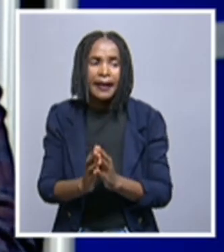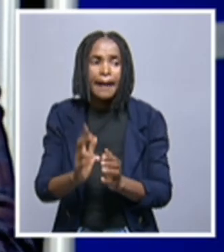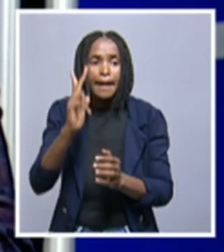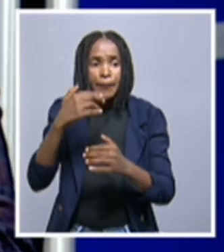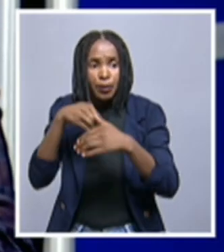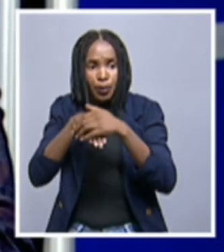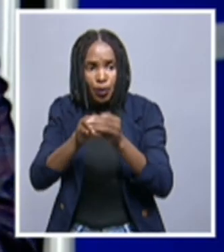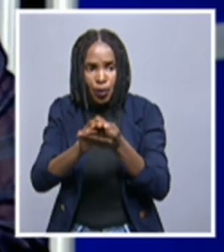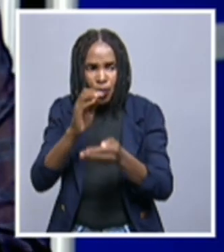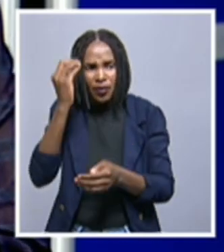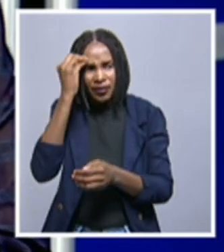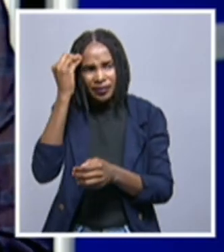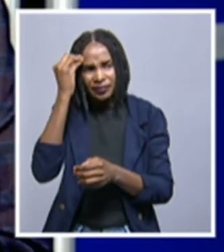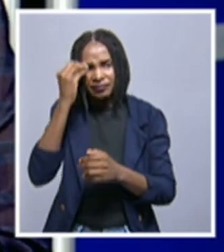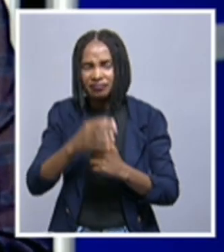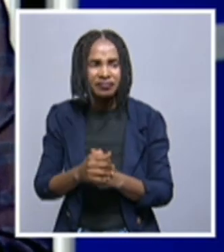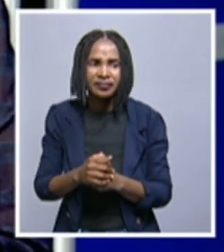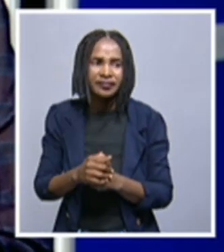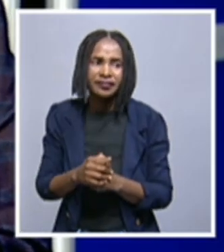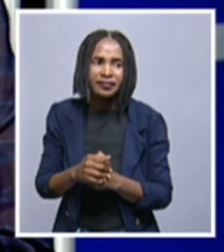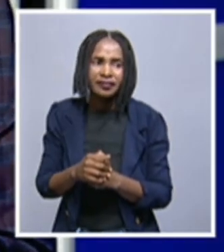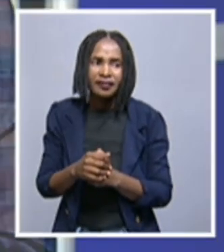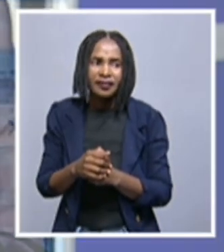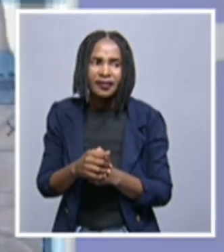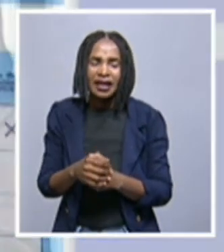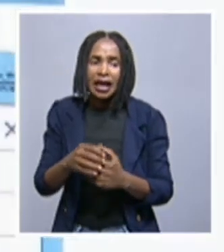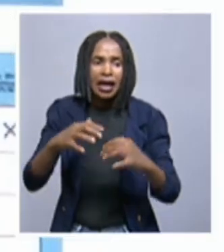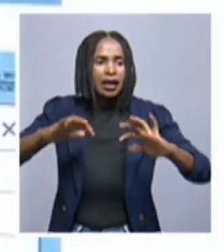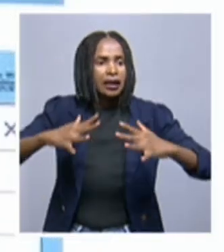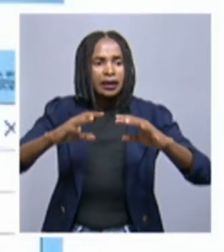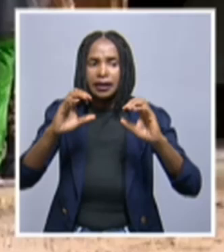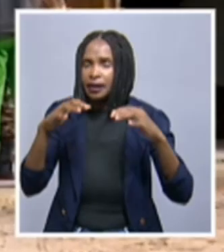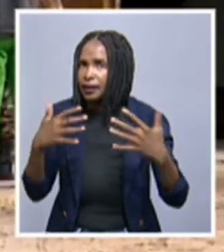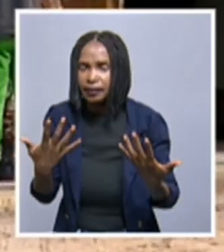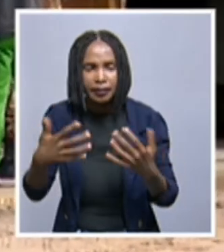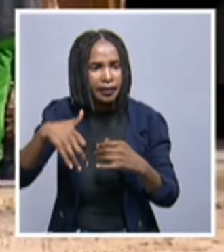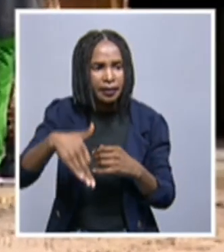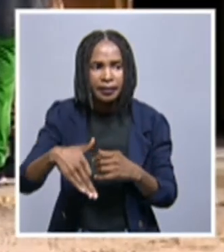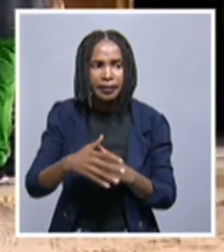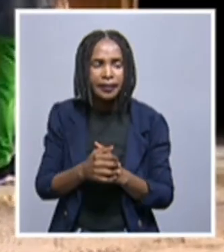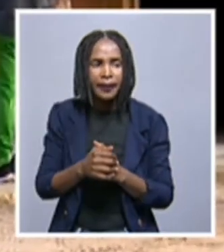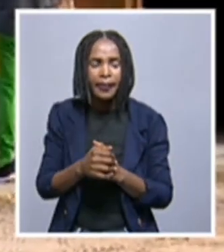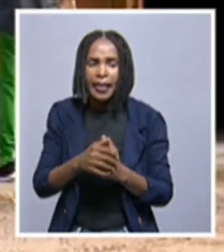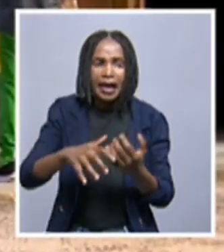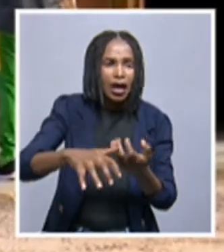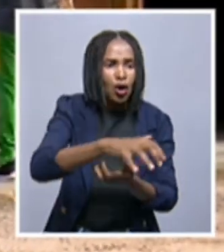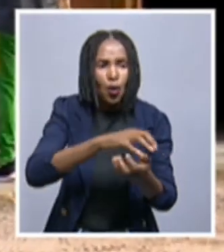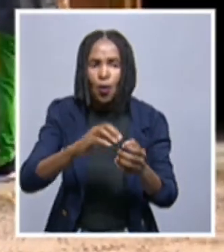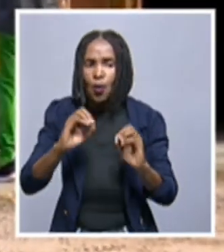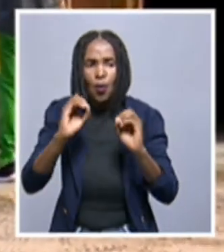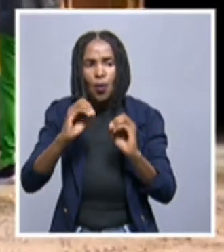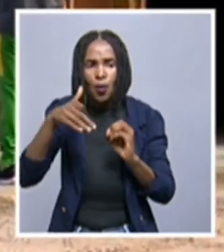taken into confidence that for as long as there are no chaos or any infight